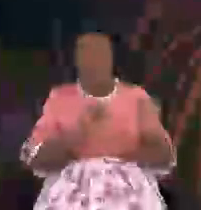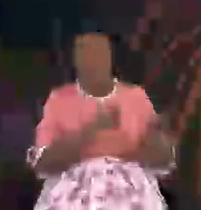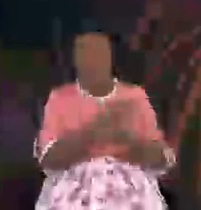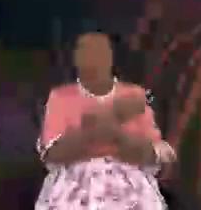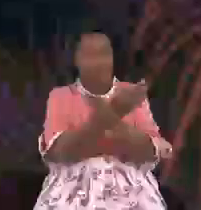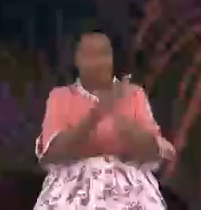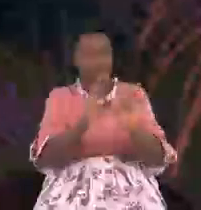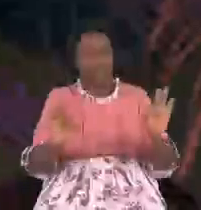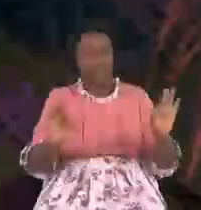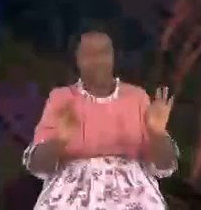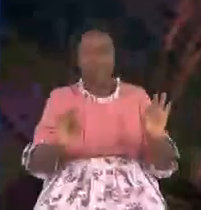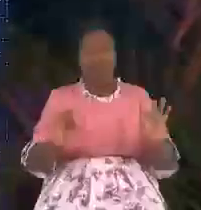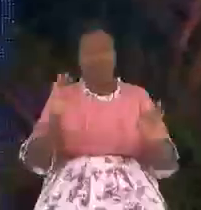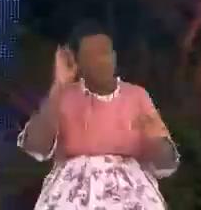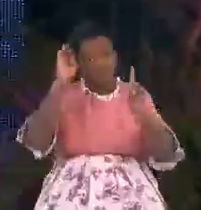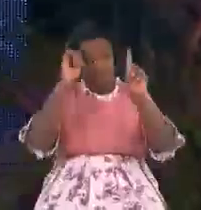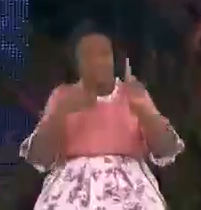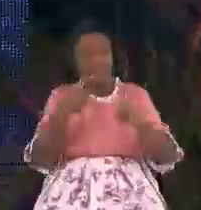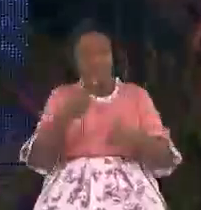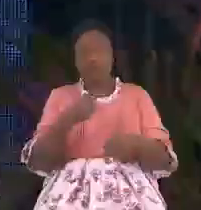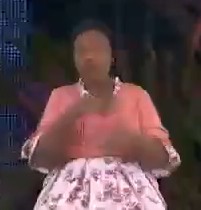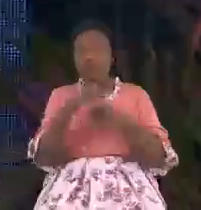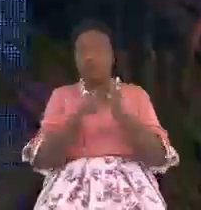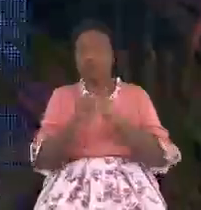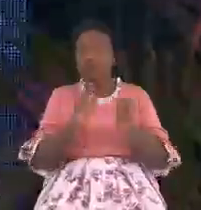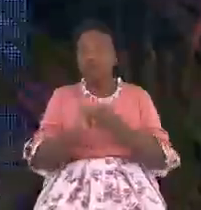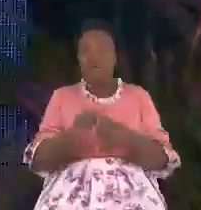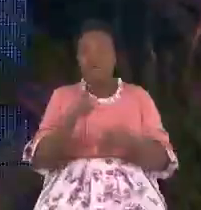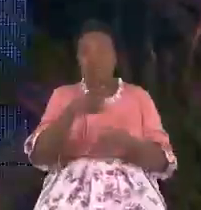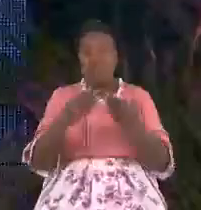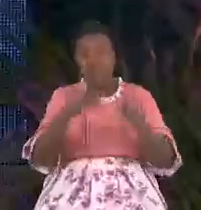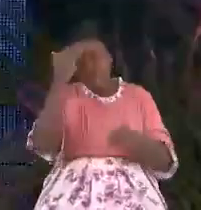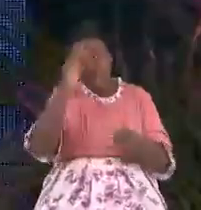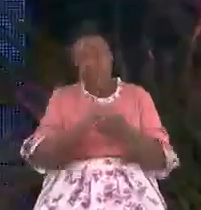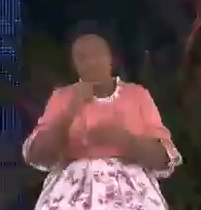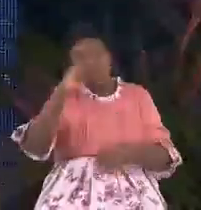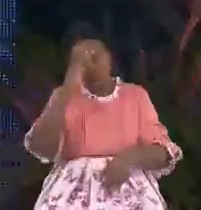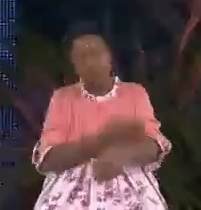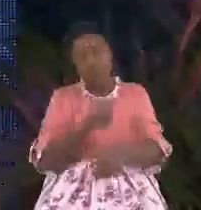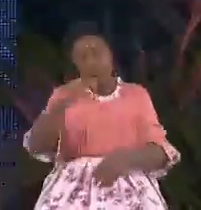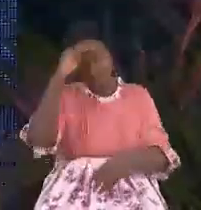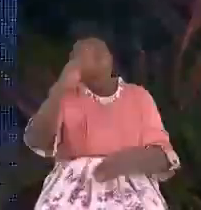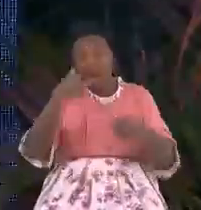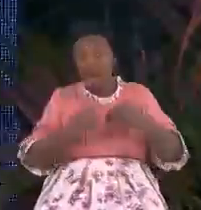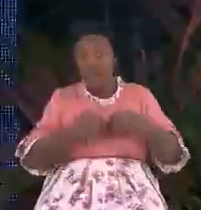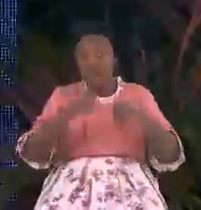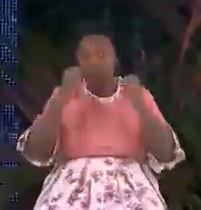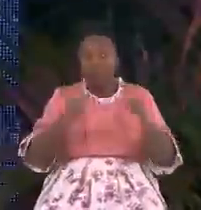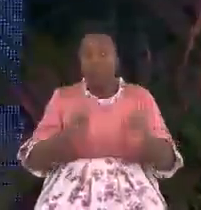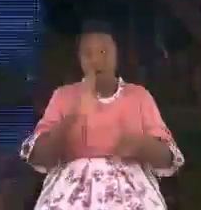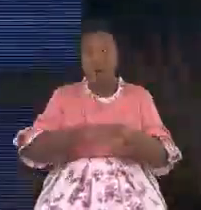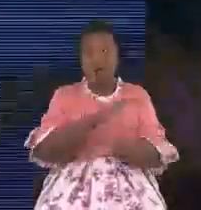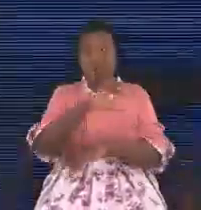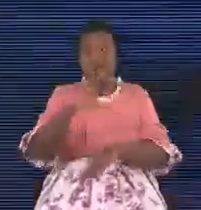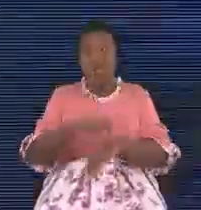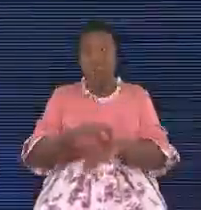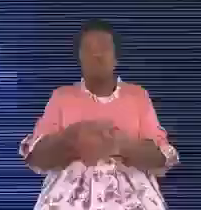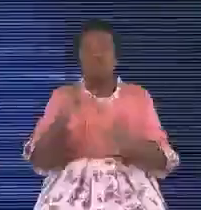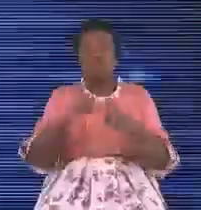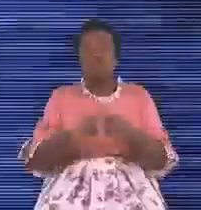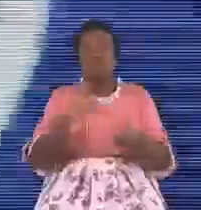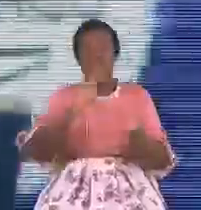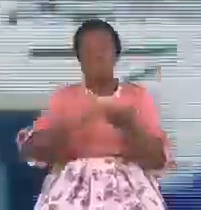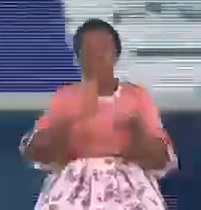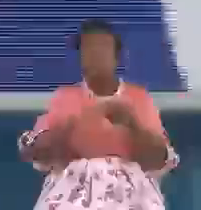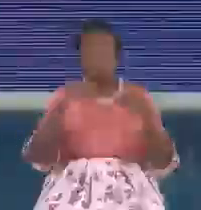people he said that you may know that the son of man has power on earth to forgive sin